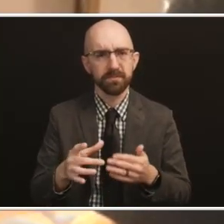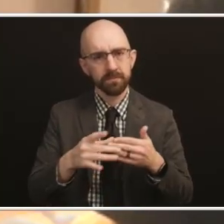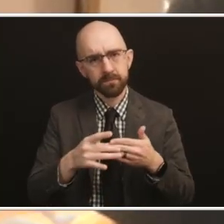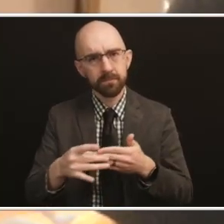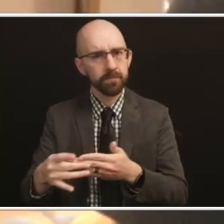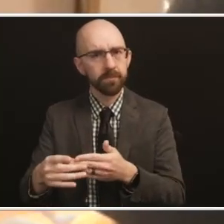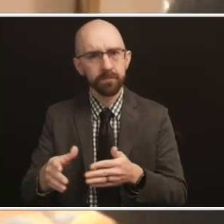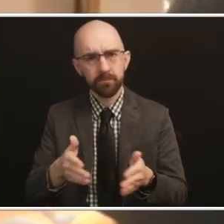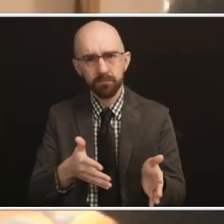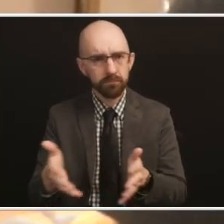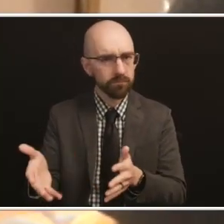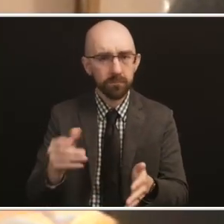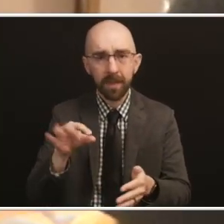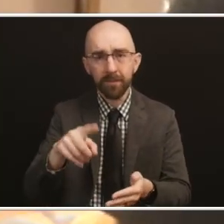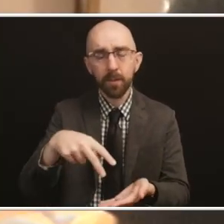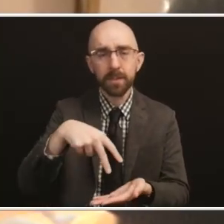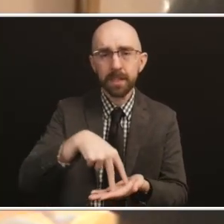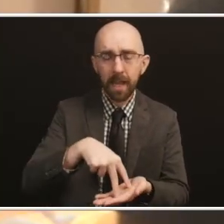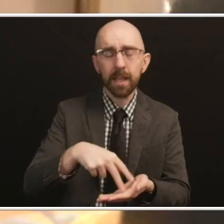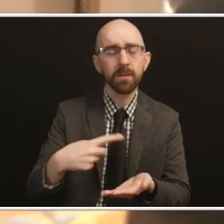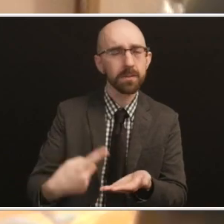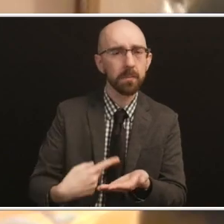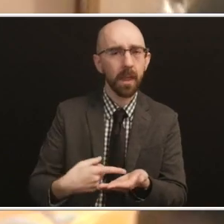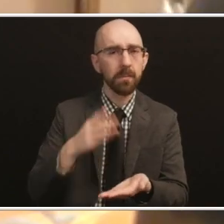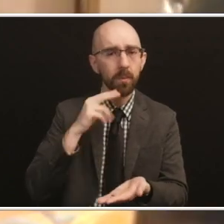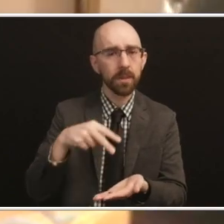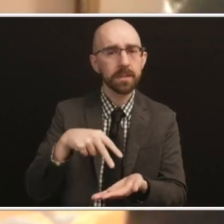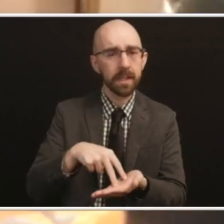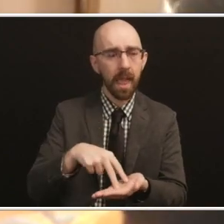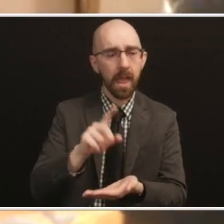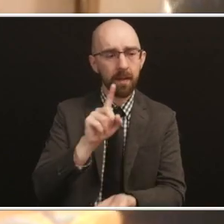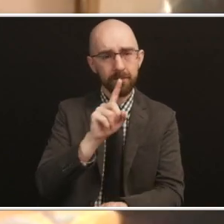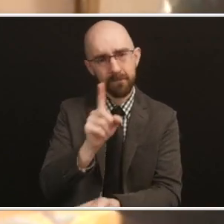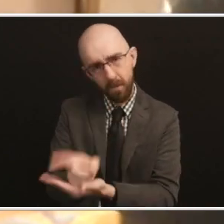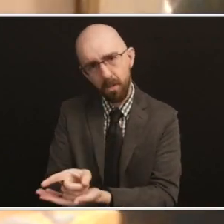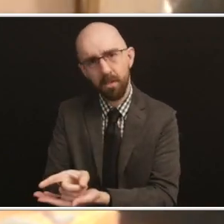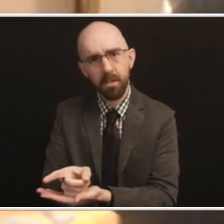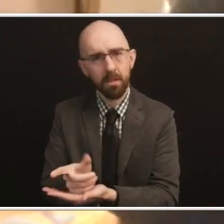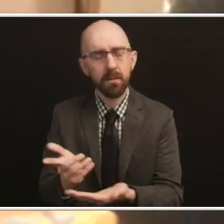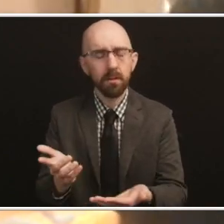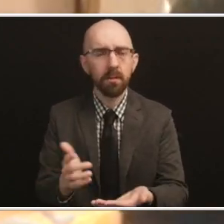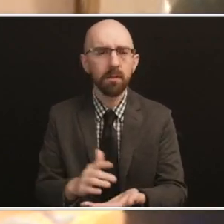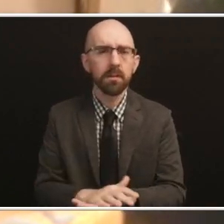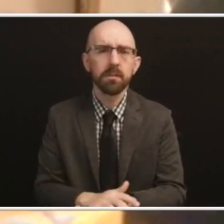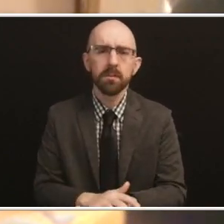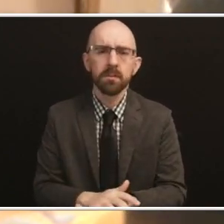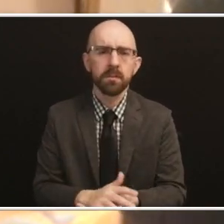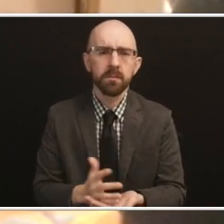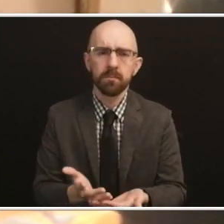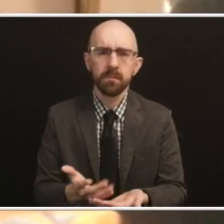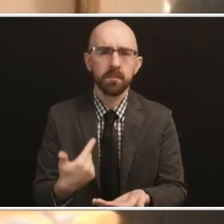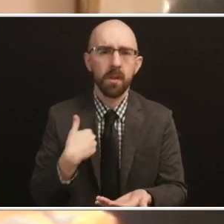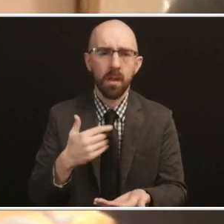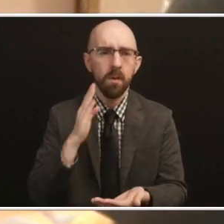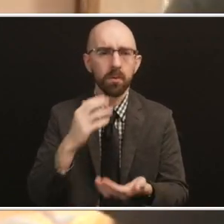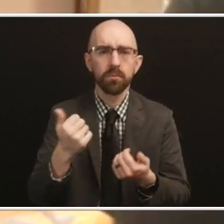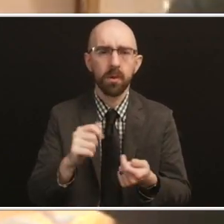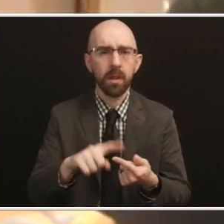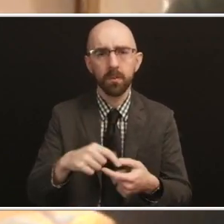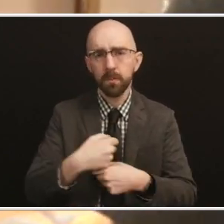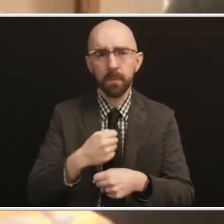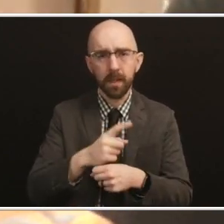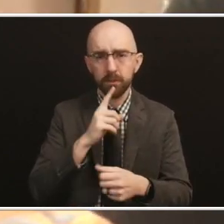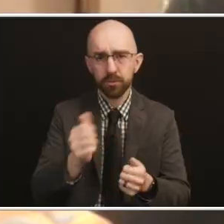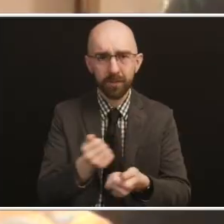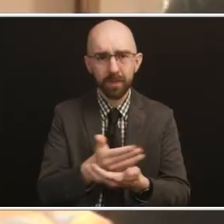wherever. Like if he was standing, sometimes he would stand and then fall. Oh my. So I would just try to make sure everything was out of